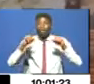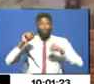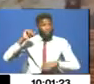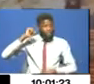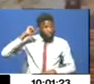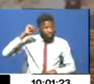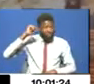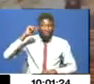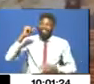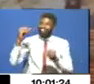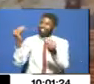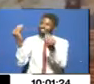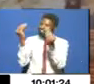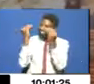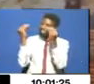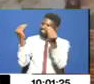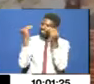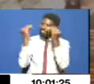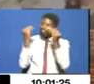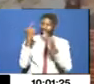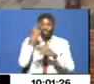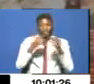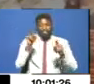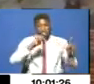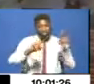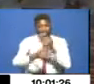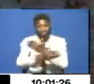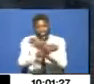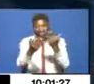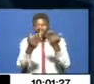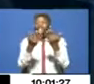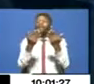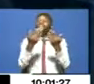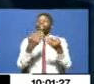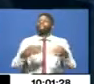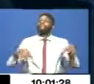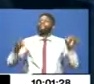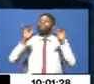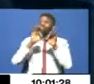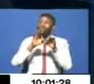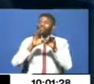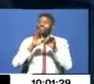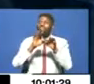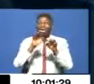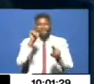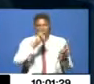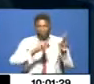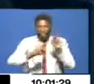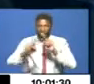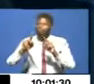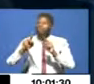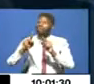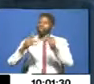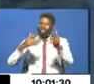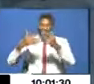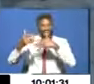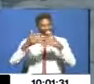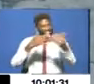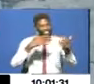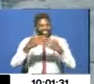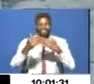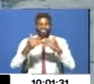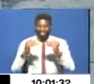me that people are important, that people of any grade are